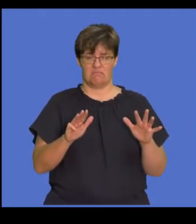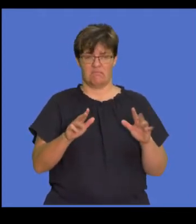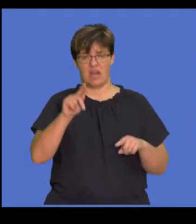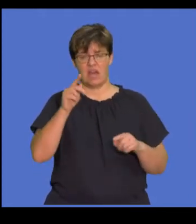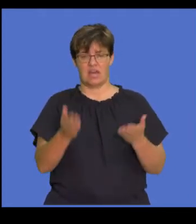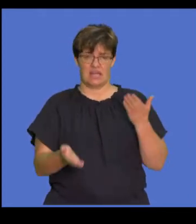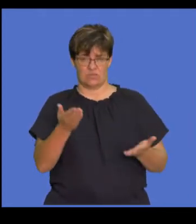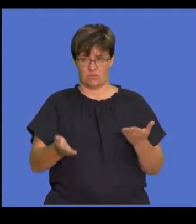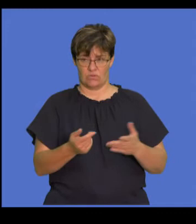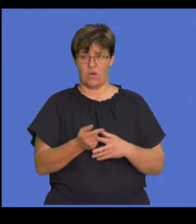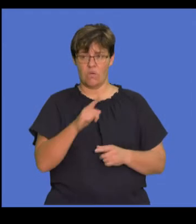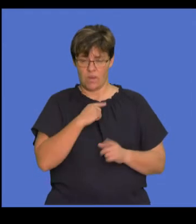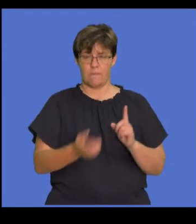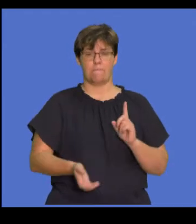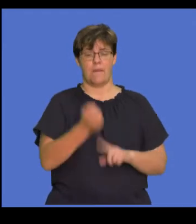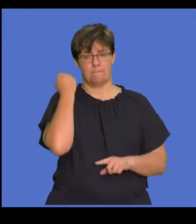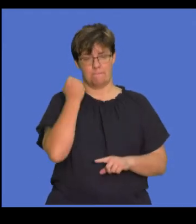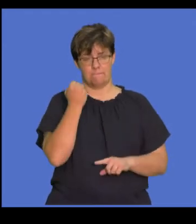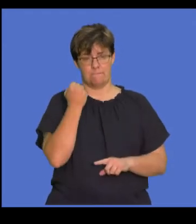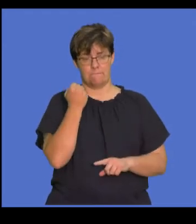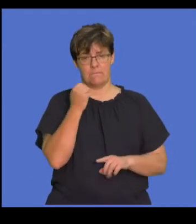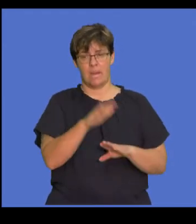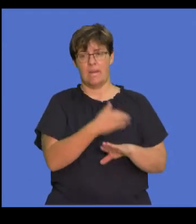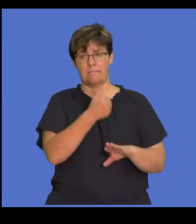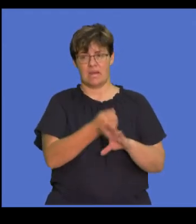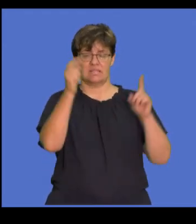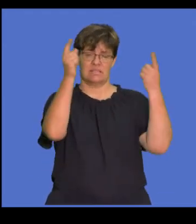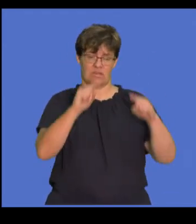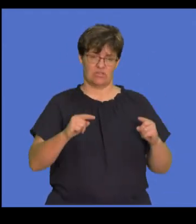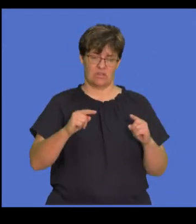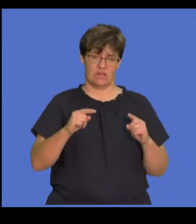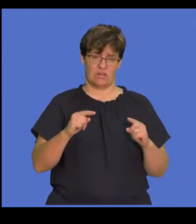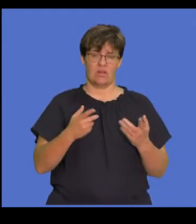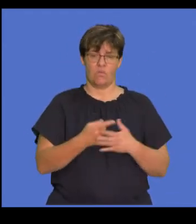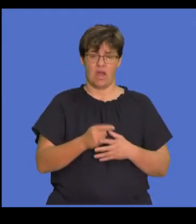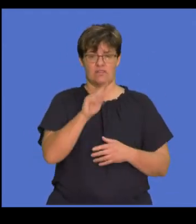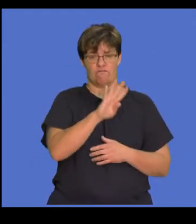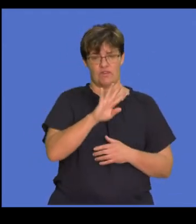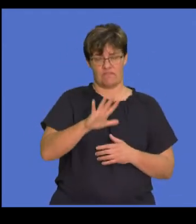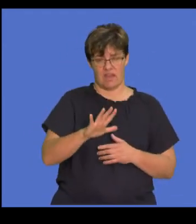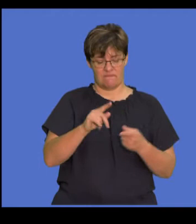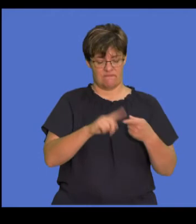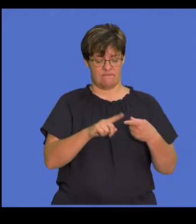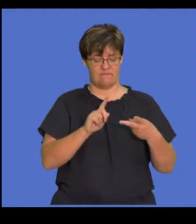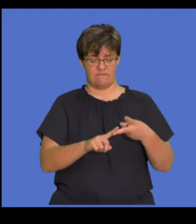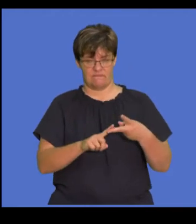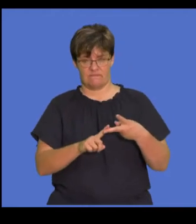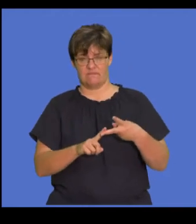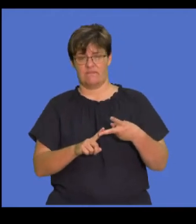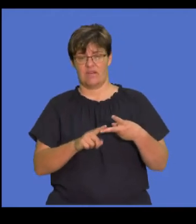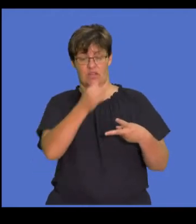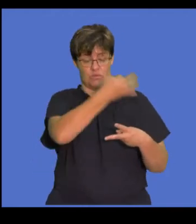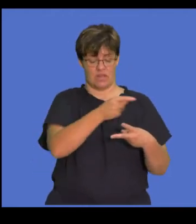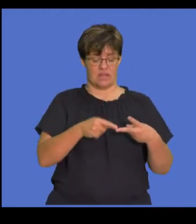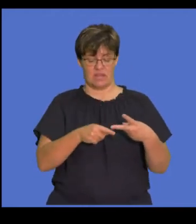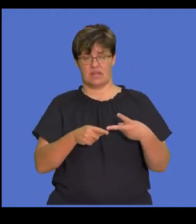can say, ratios that we're going to find based on special angles. Remember, it was the 45 degrees ones, and